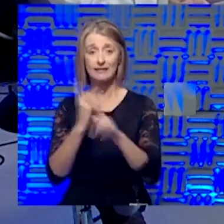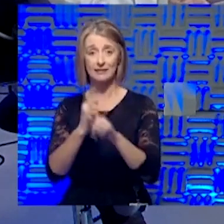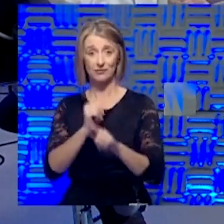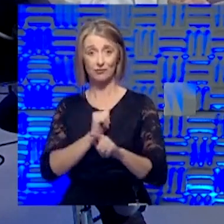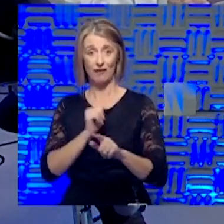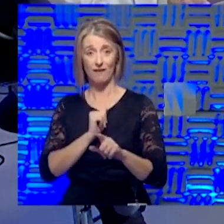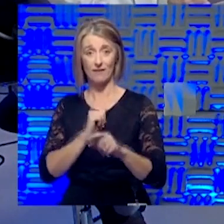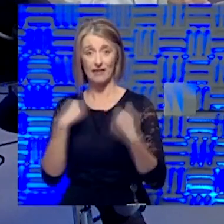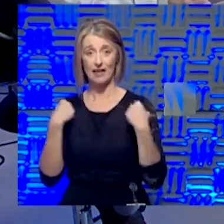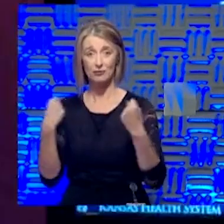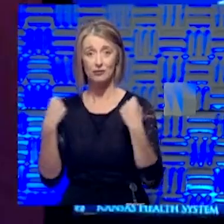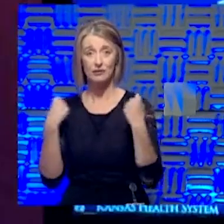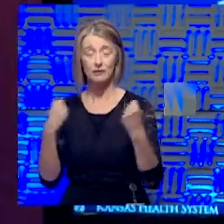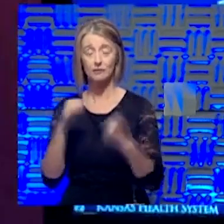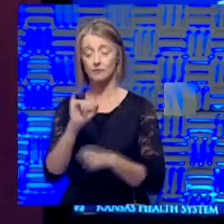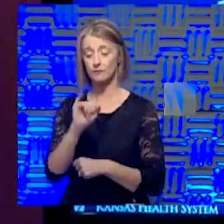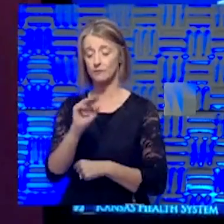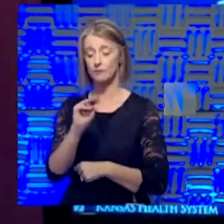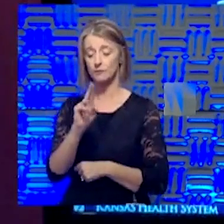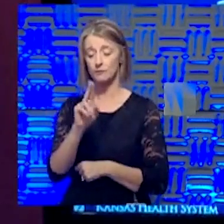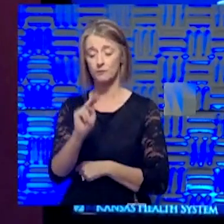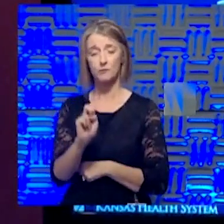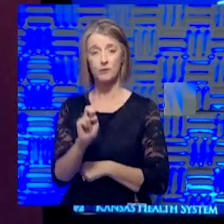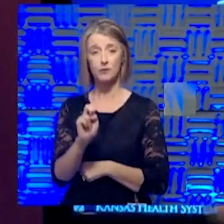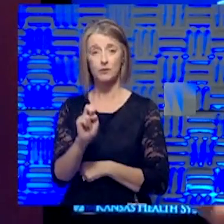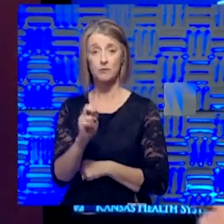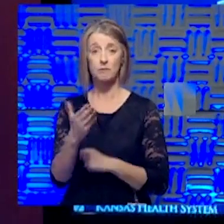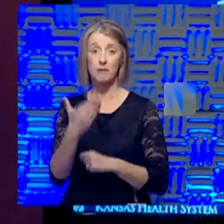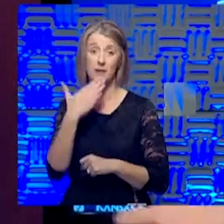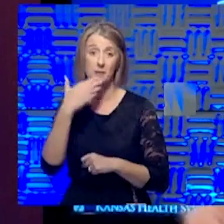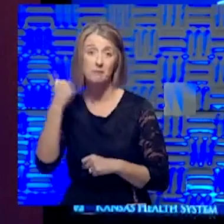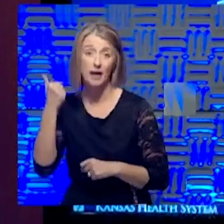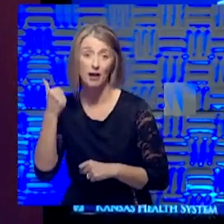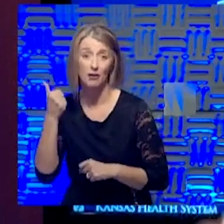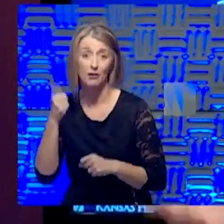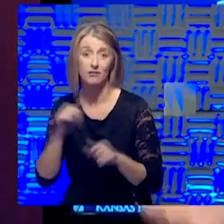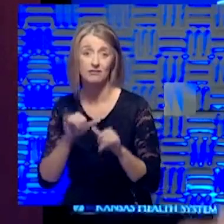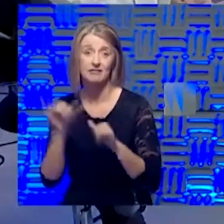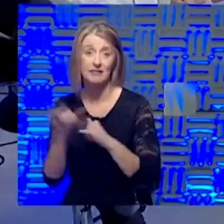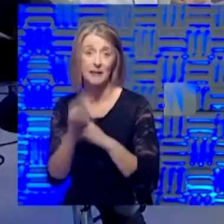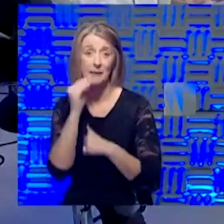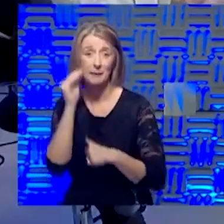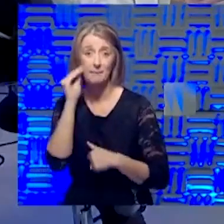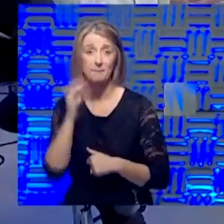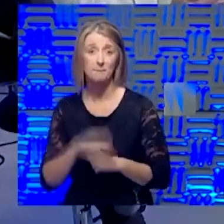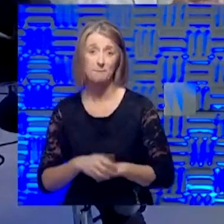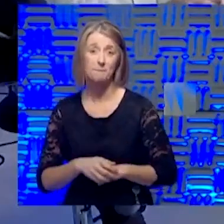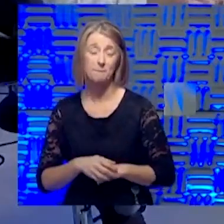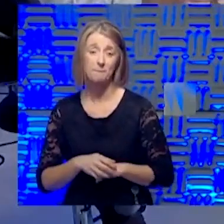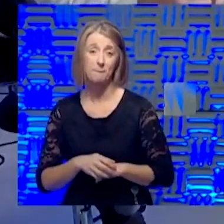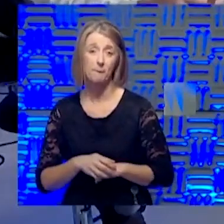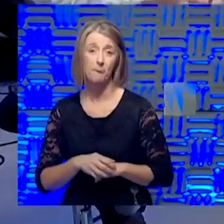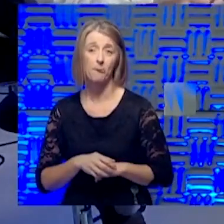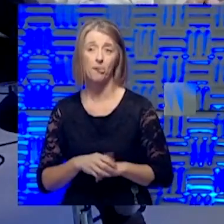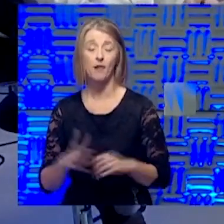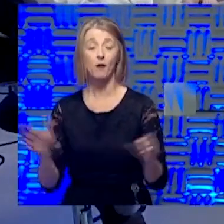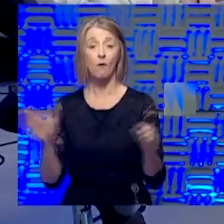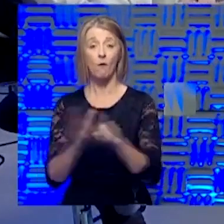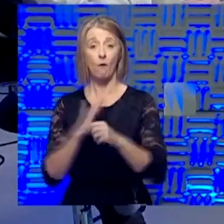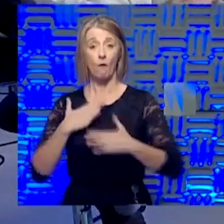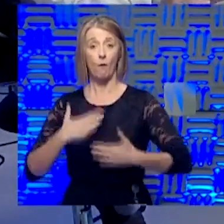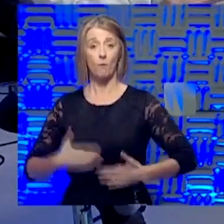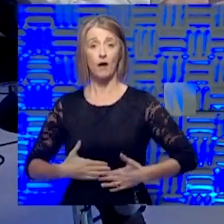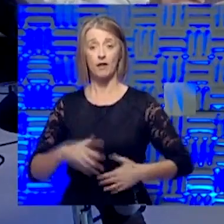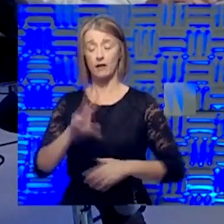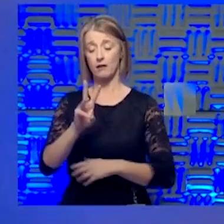and exercising, your immune system may even be better by being at home. So, Yeah, we need, for whole body wellness,